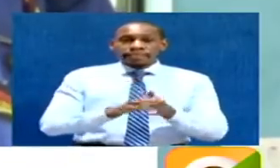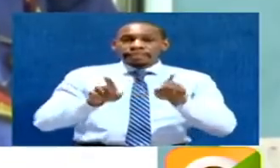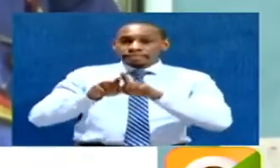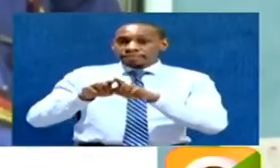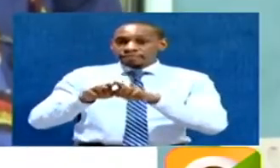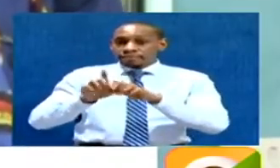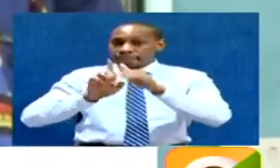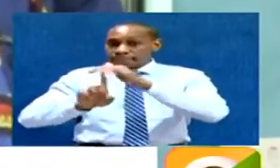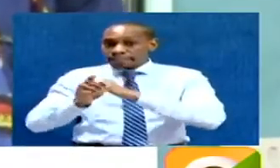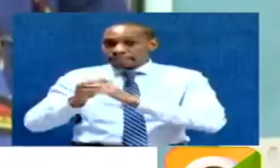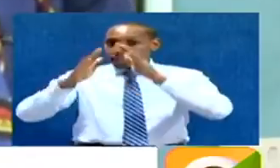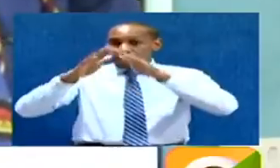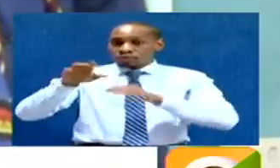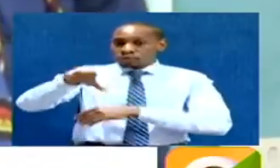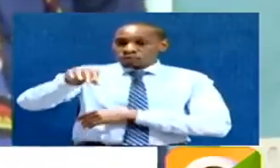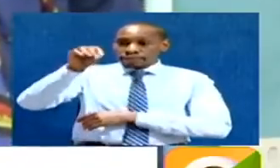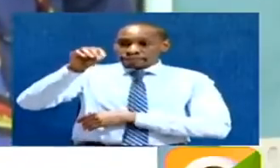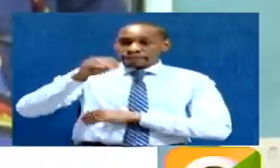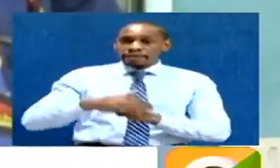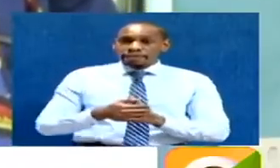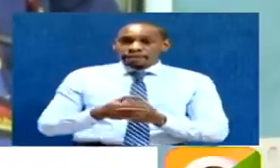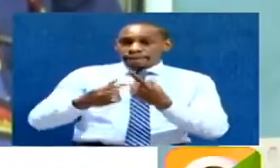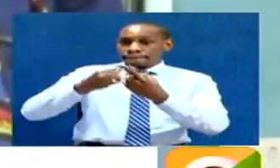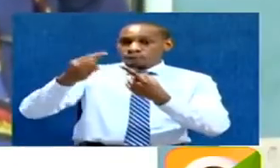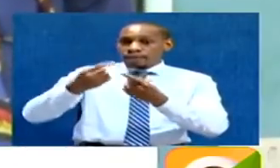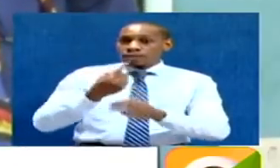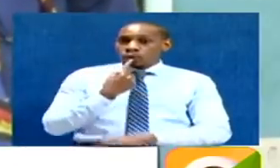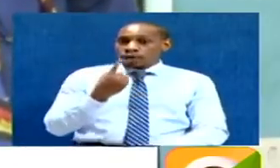pia tukapata risasi